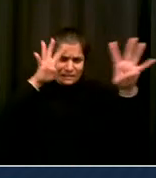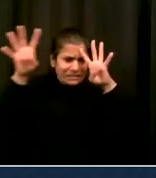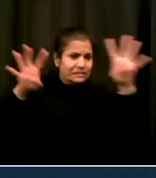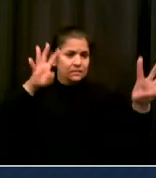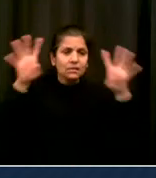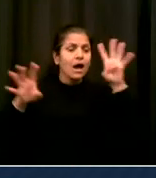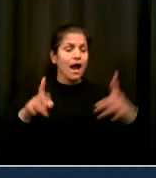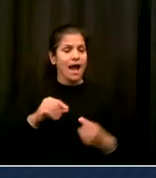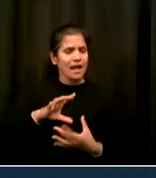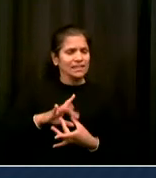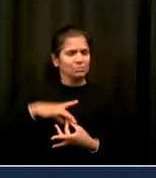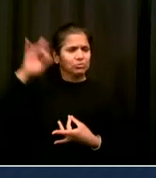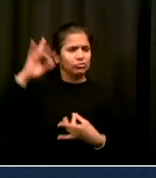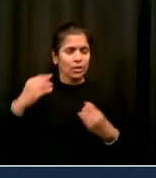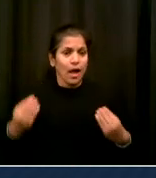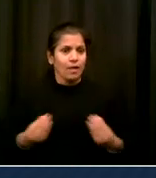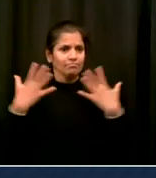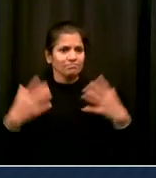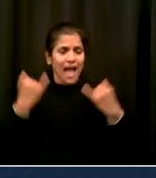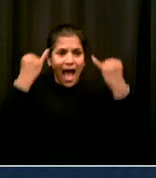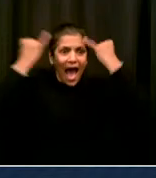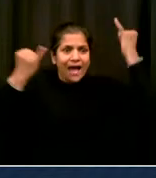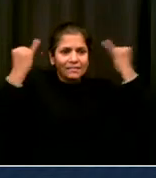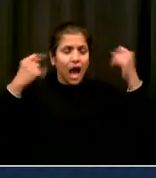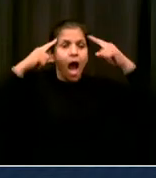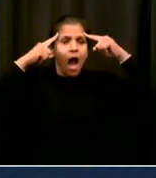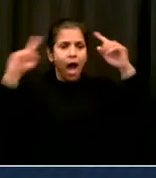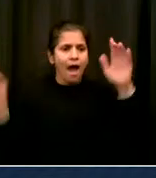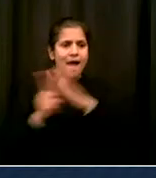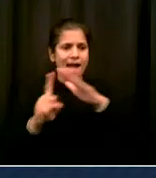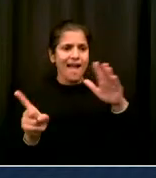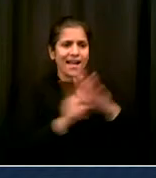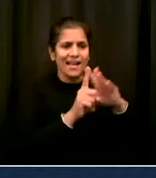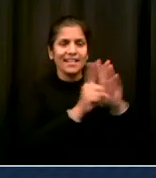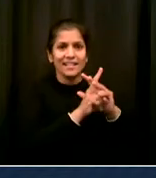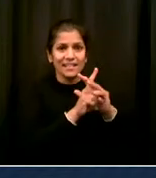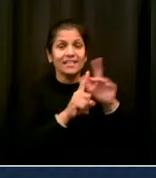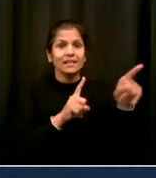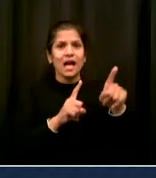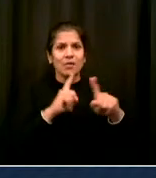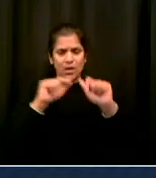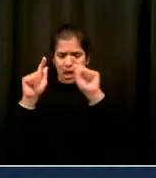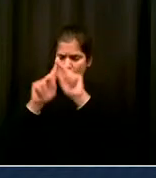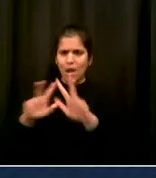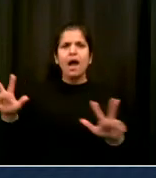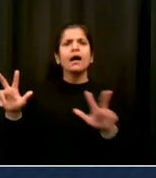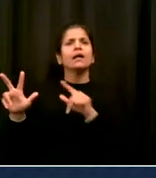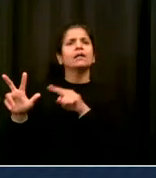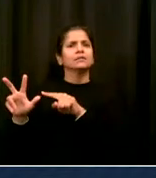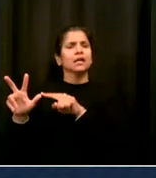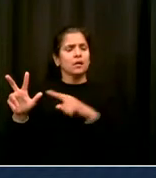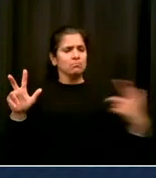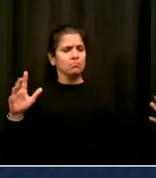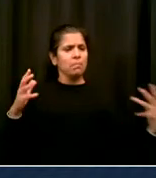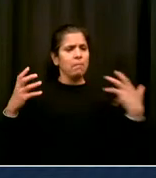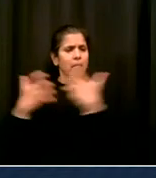other. Talk about making a way where there's no way. In the year 2020, New Yorkers had to create like never before. Well,